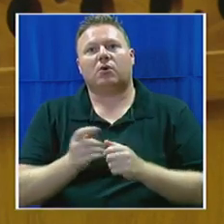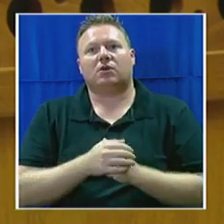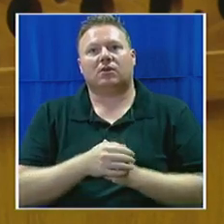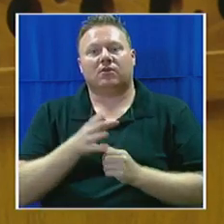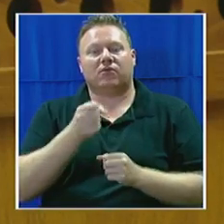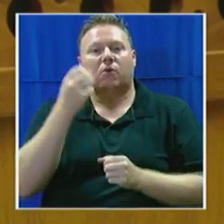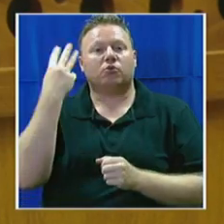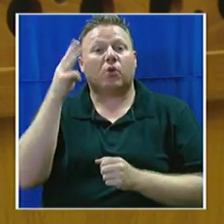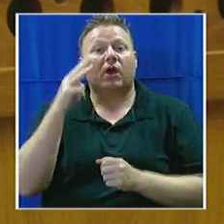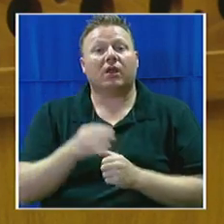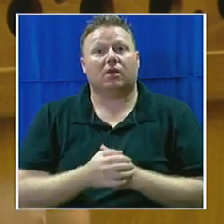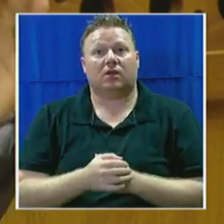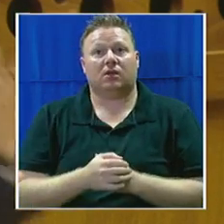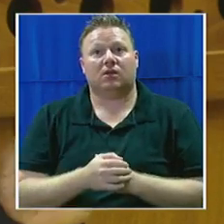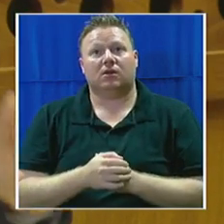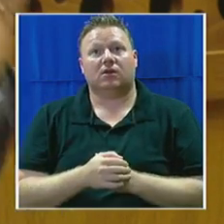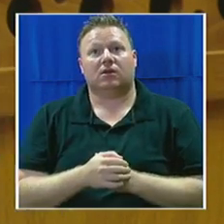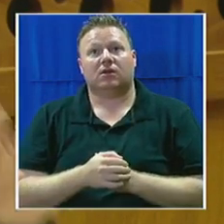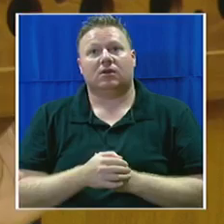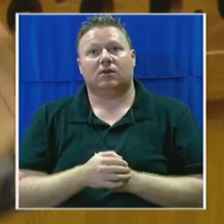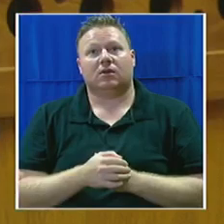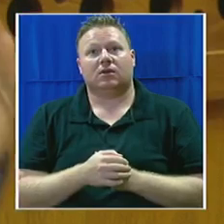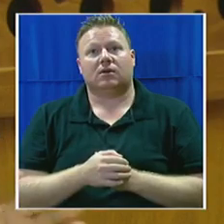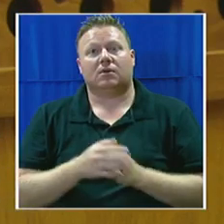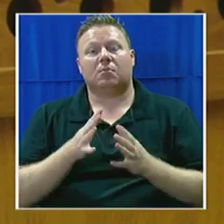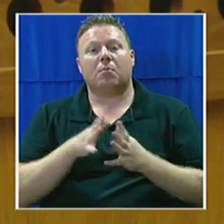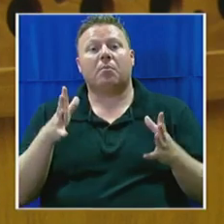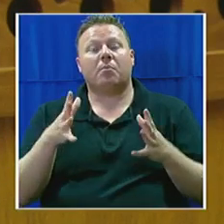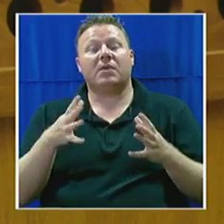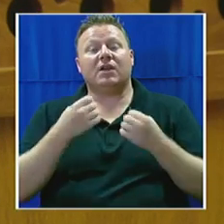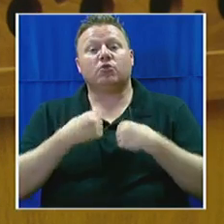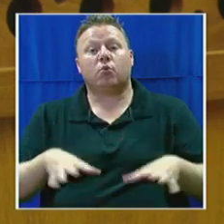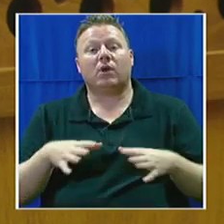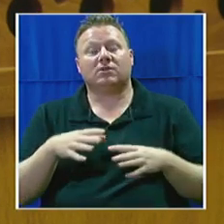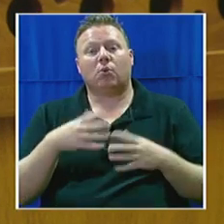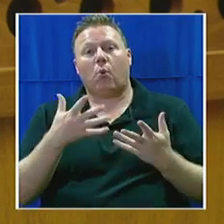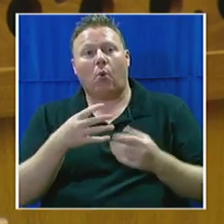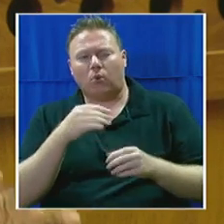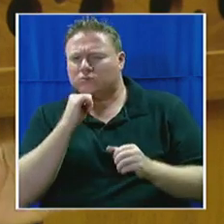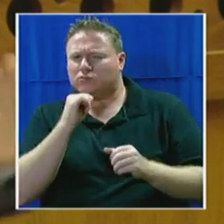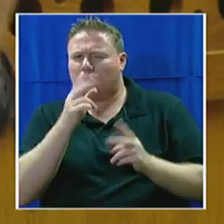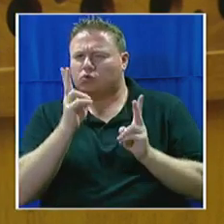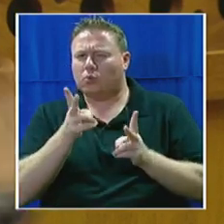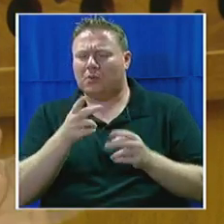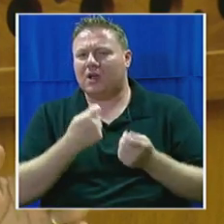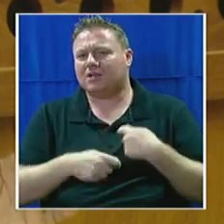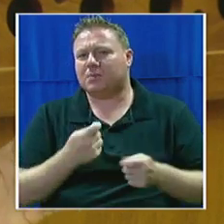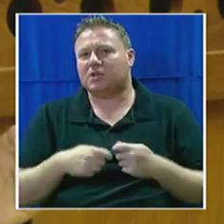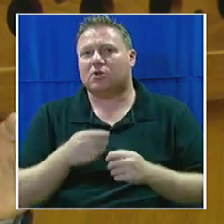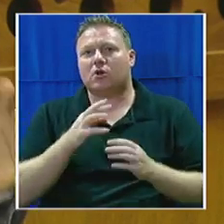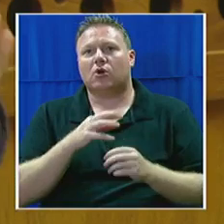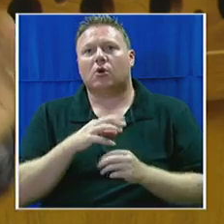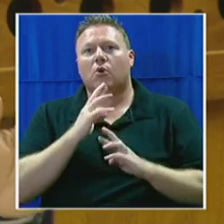Tshwane. The biggest irregular expenditure has been